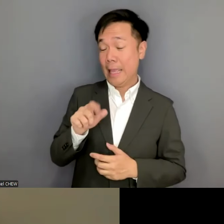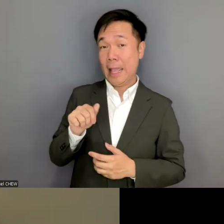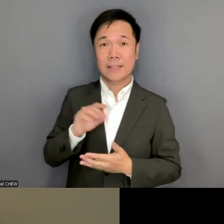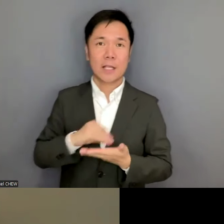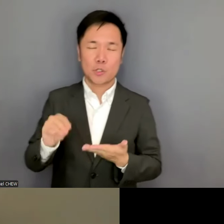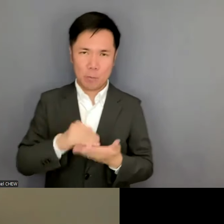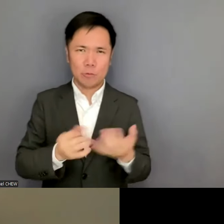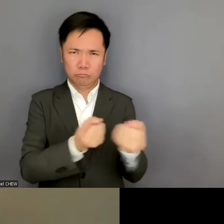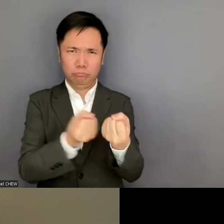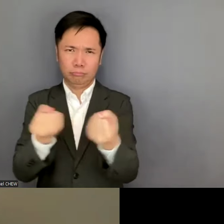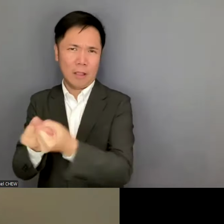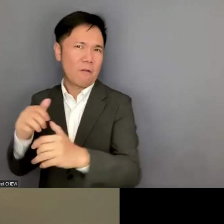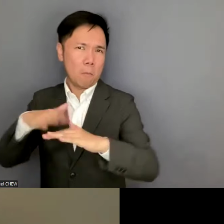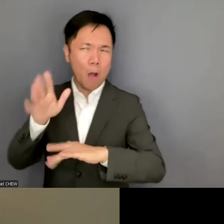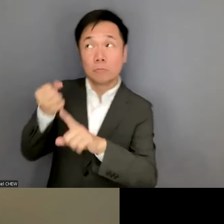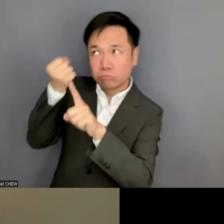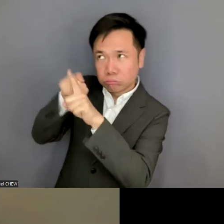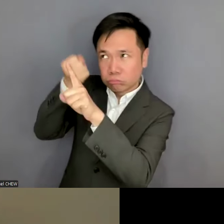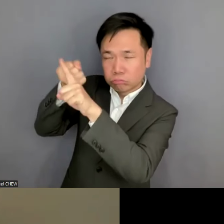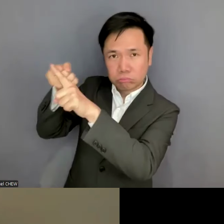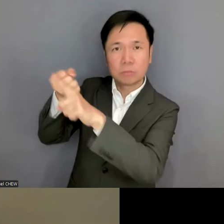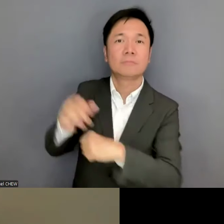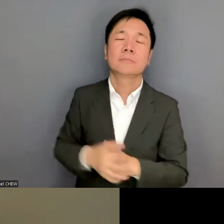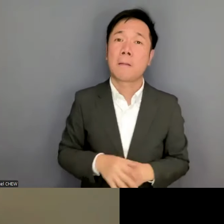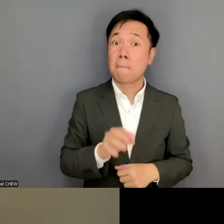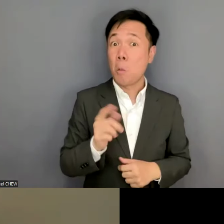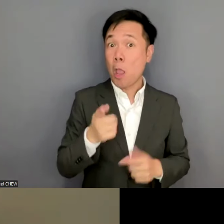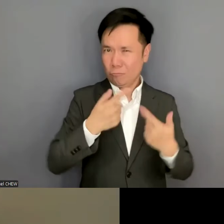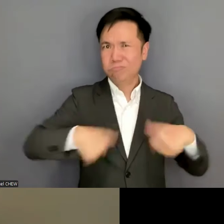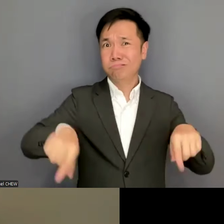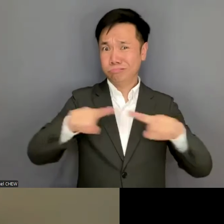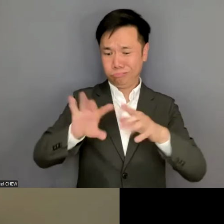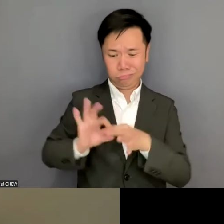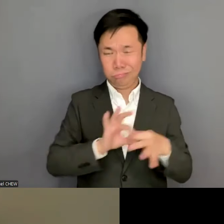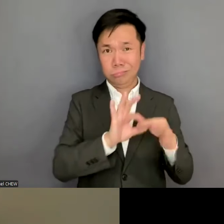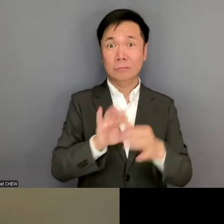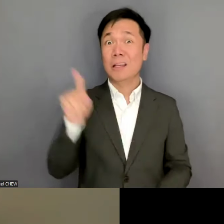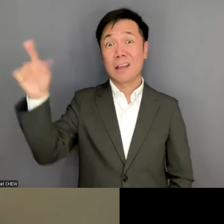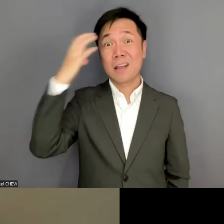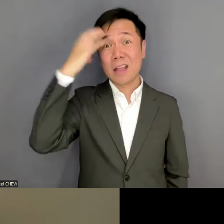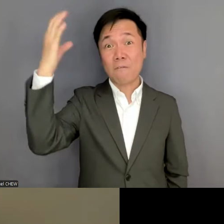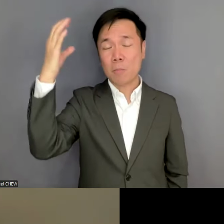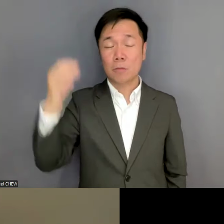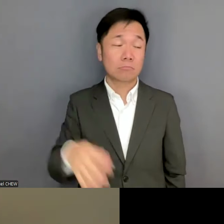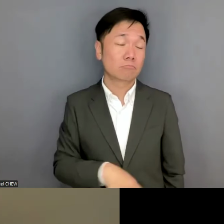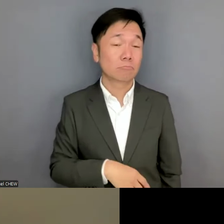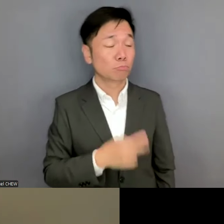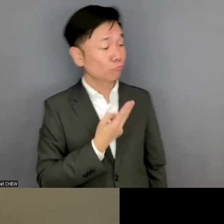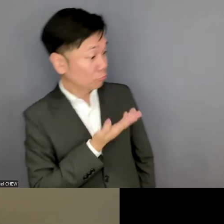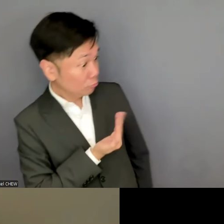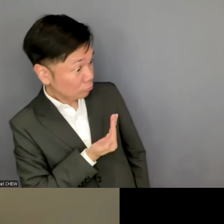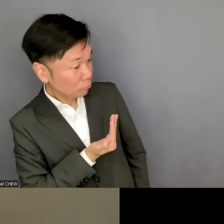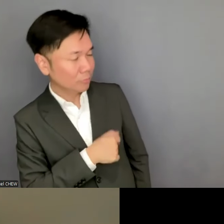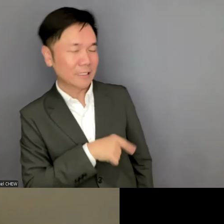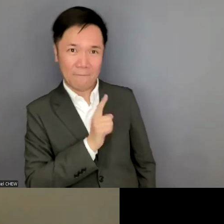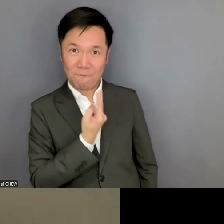do the advocacy in your countries, but we need to do it because governments are not going to do it if we are not going to push them to do it.